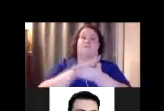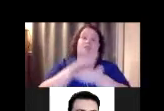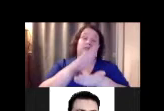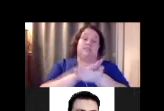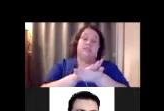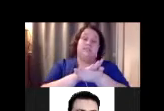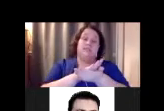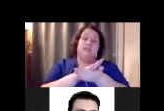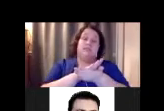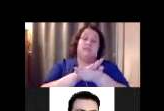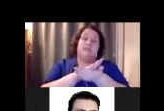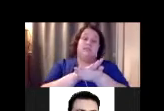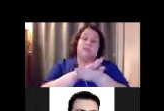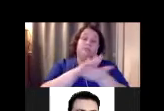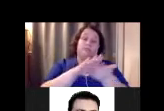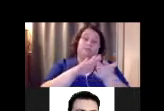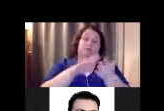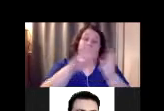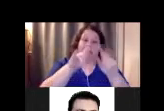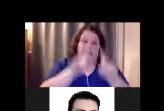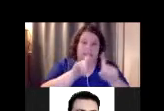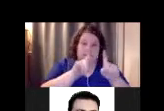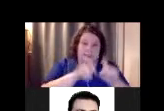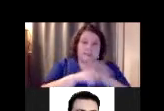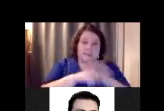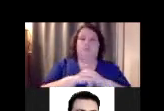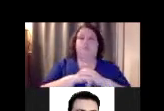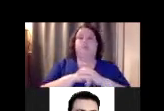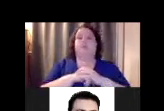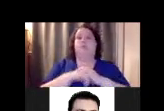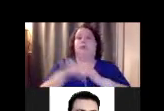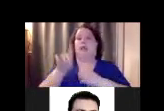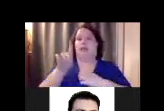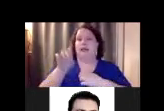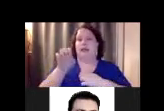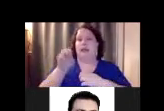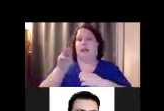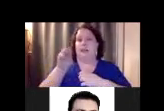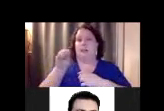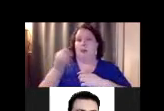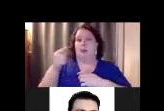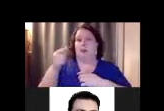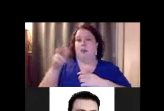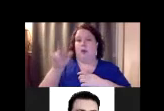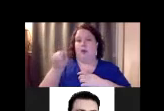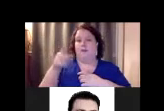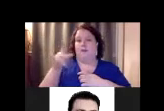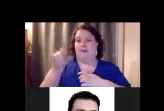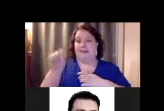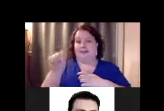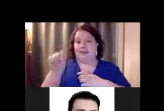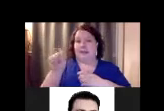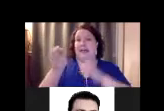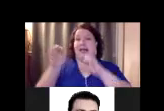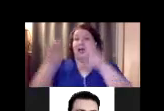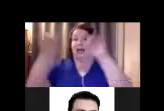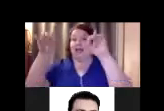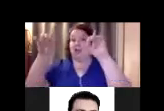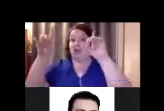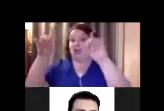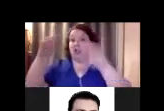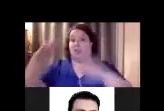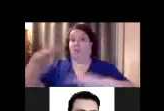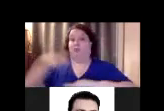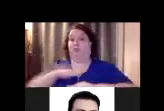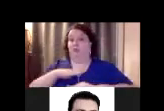demographics, we've gotten into the facility the educational suitability needs, and really work together